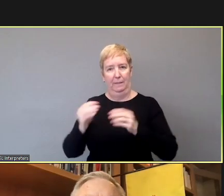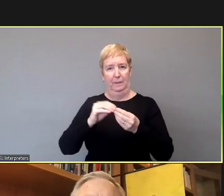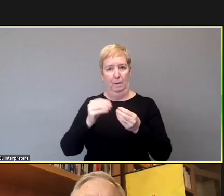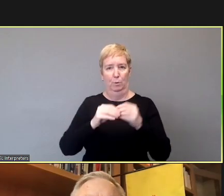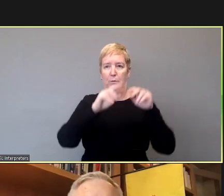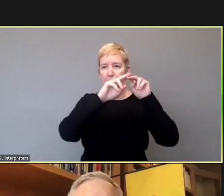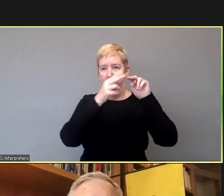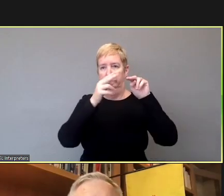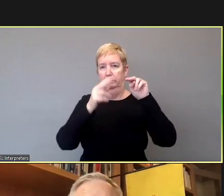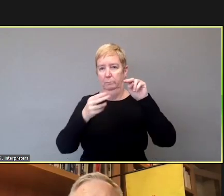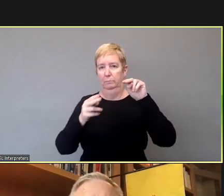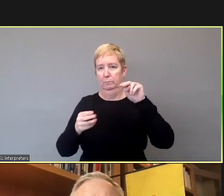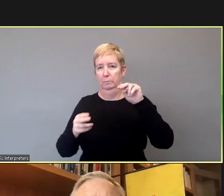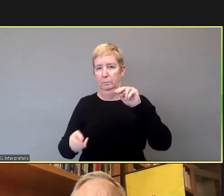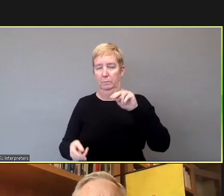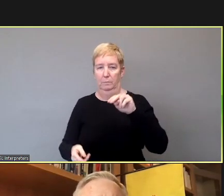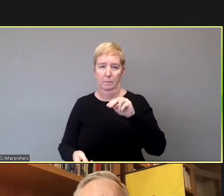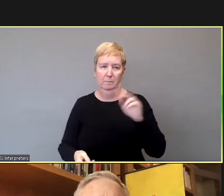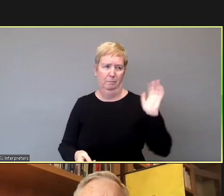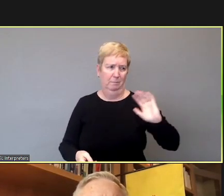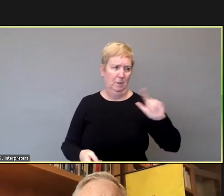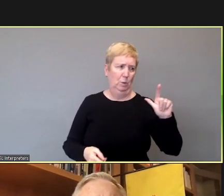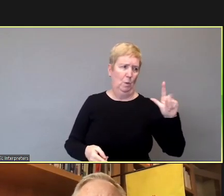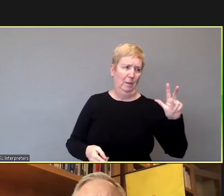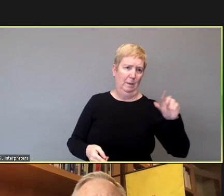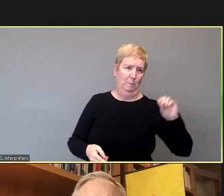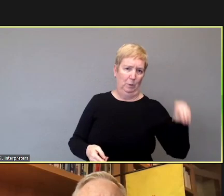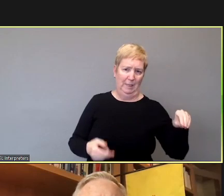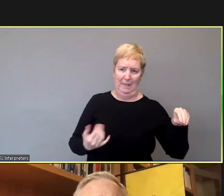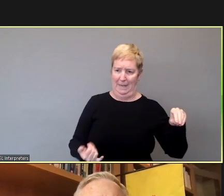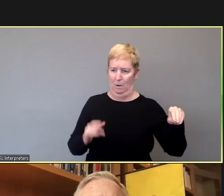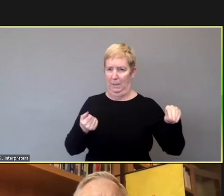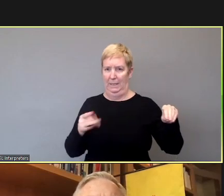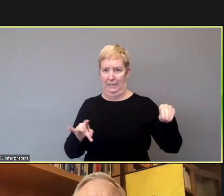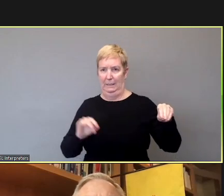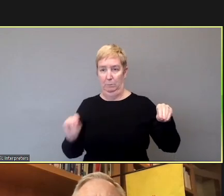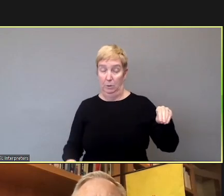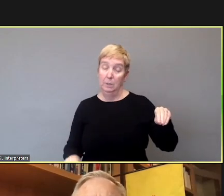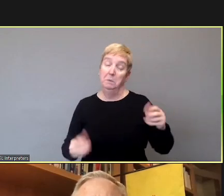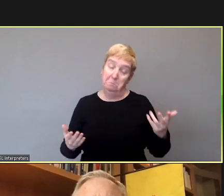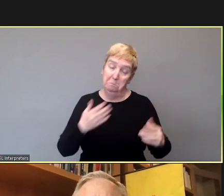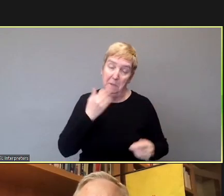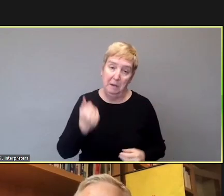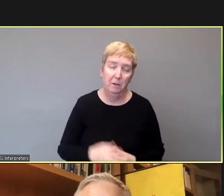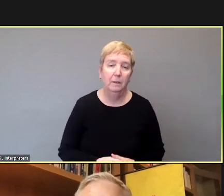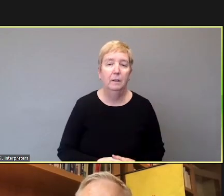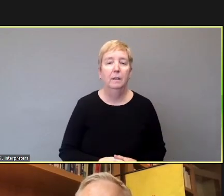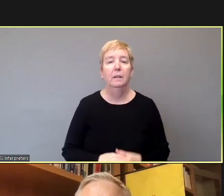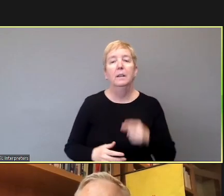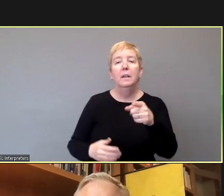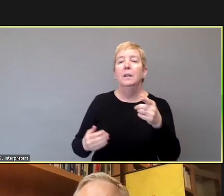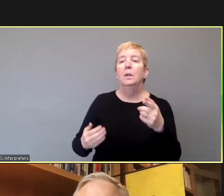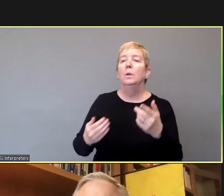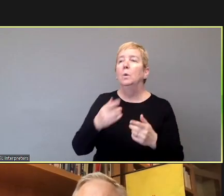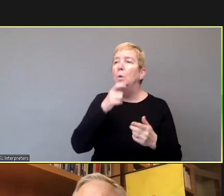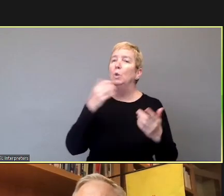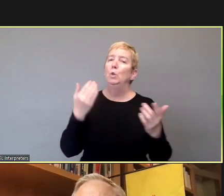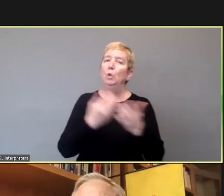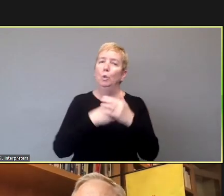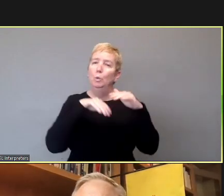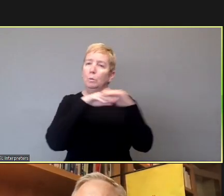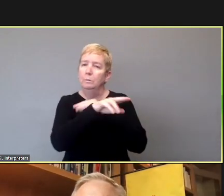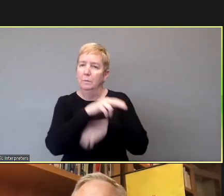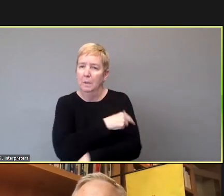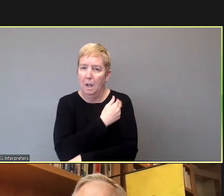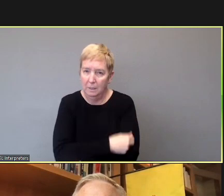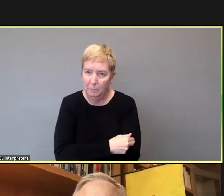of 23%. But there are other really good graphs over time, new hospital admissions to give you a sense of where